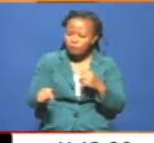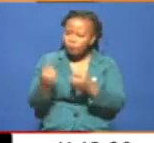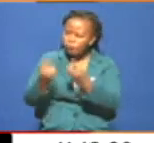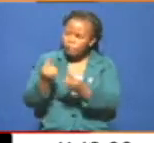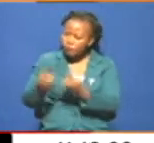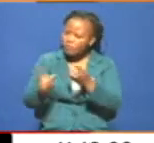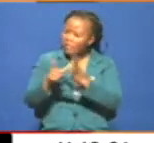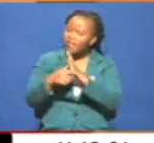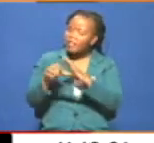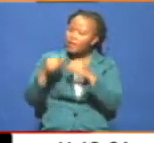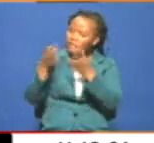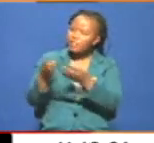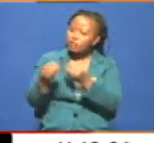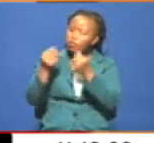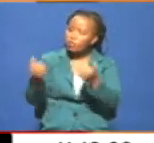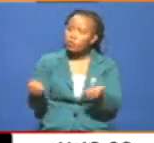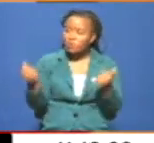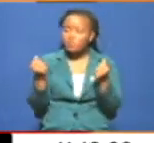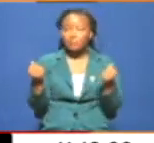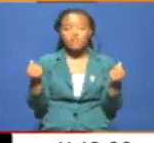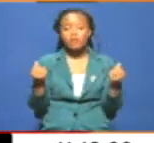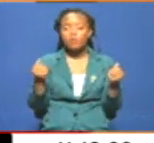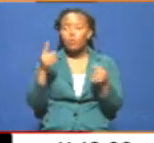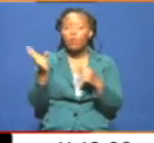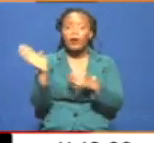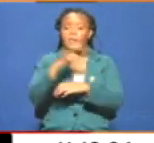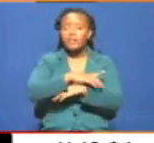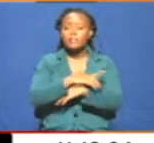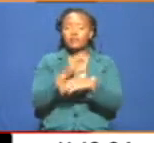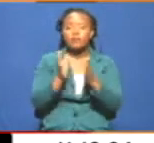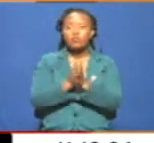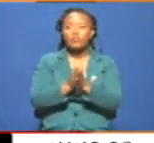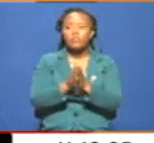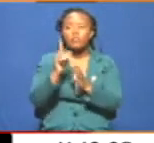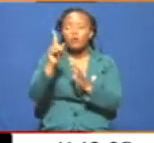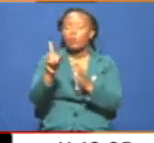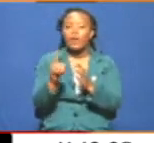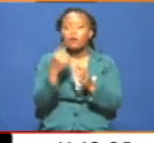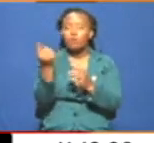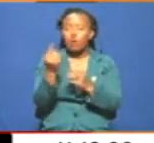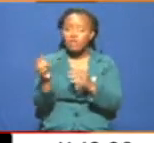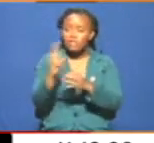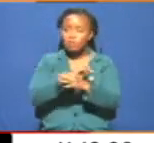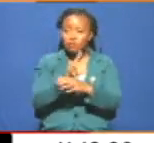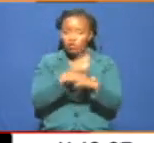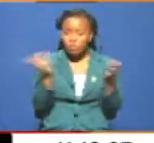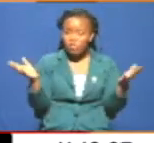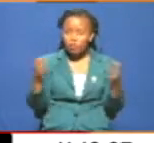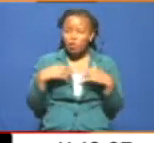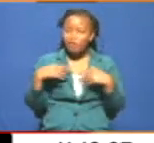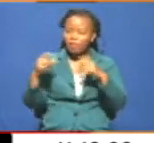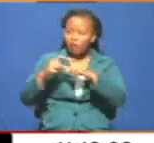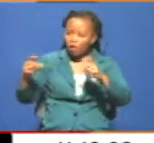that overnight, with one purchase or with one acquisition of a kunioko or a